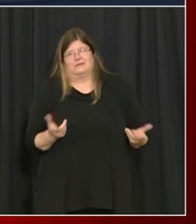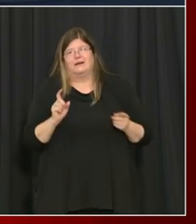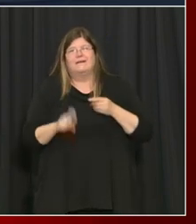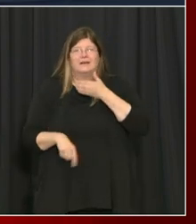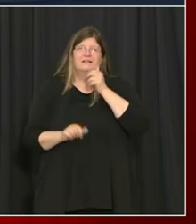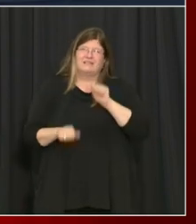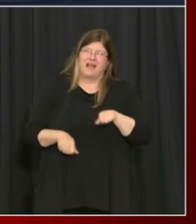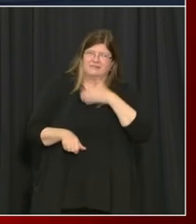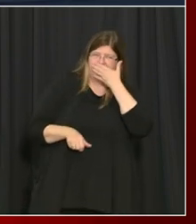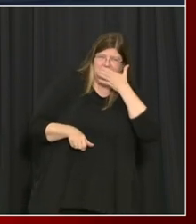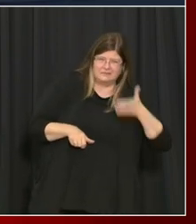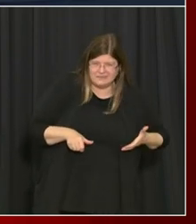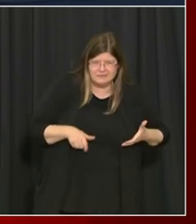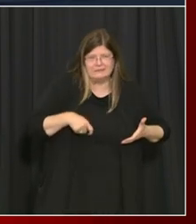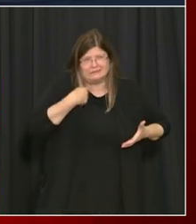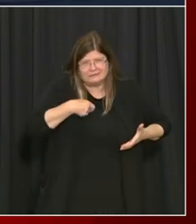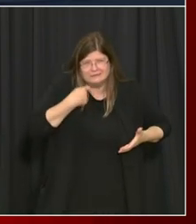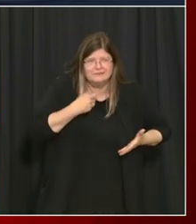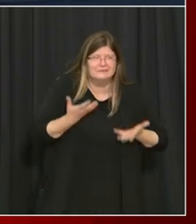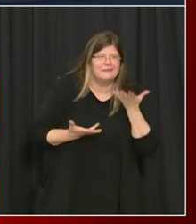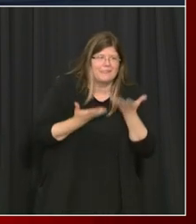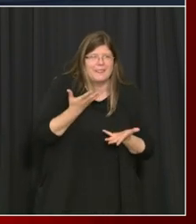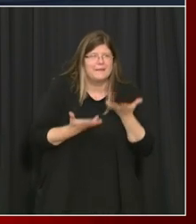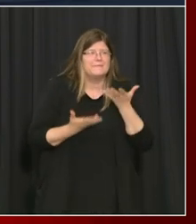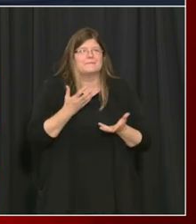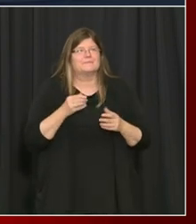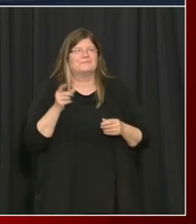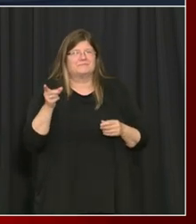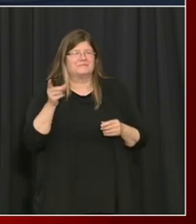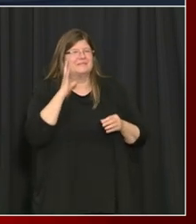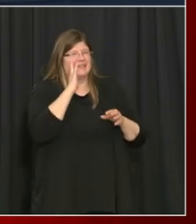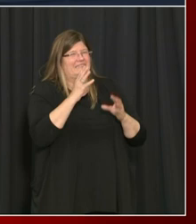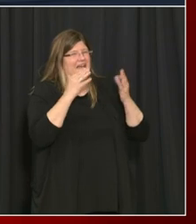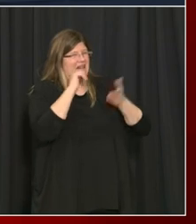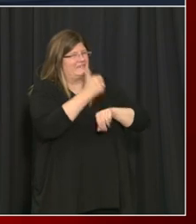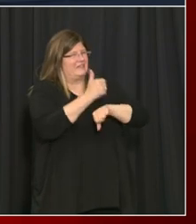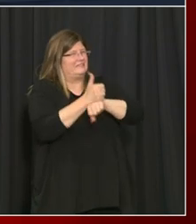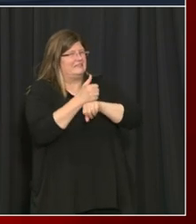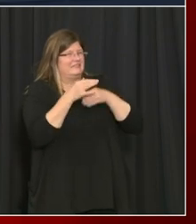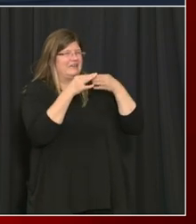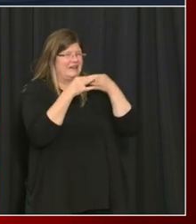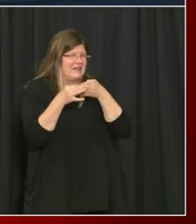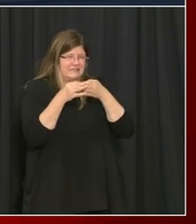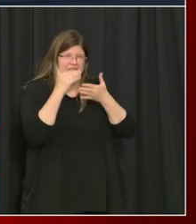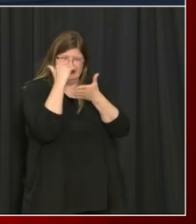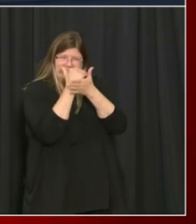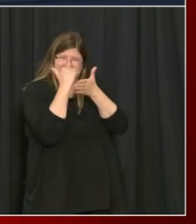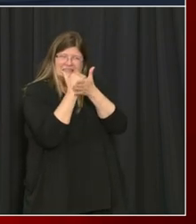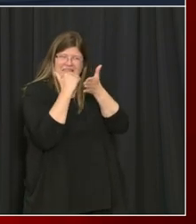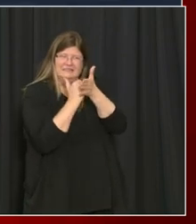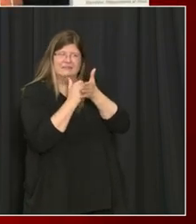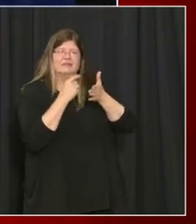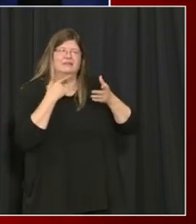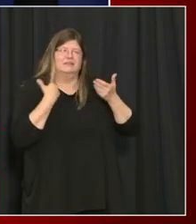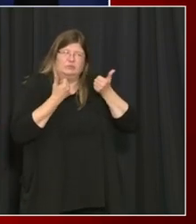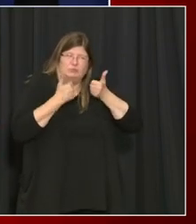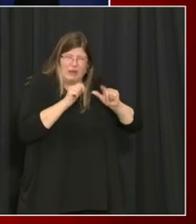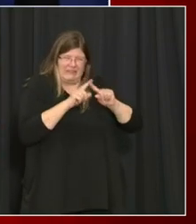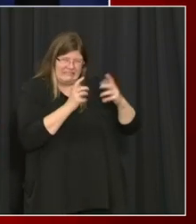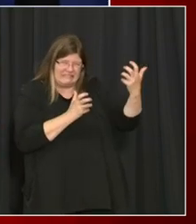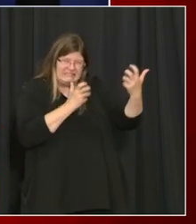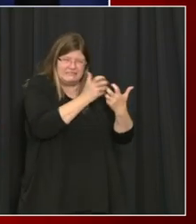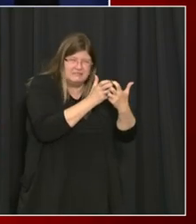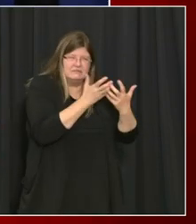some guidance in terms of when people are grabbing and going, how we expect them to wear a face mask while they are doing that, if that is helpful for